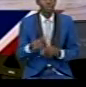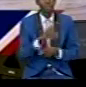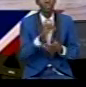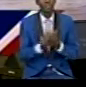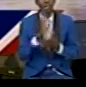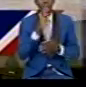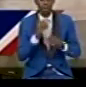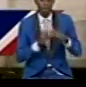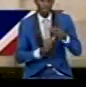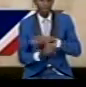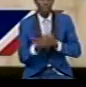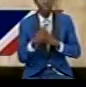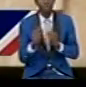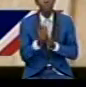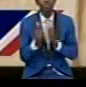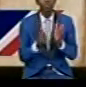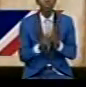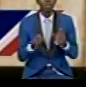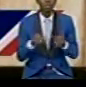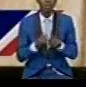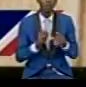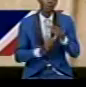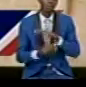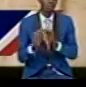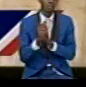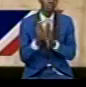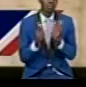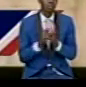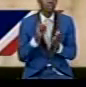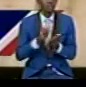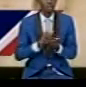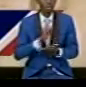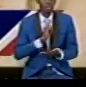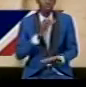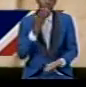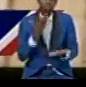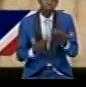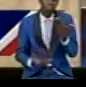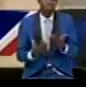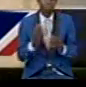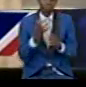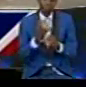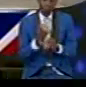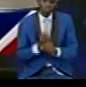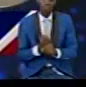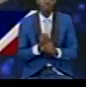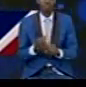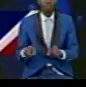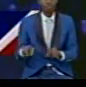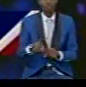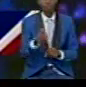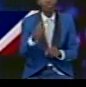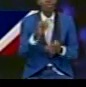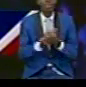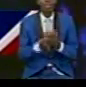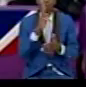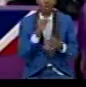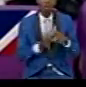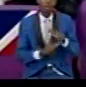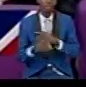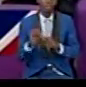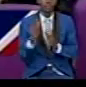the law, as under the law, that I might gain them that are under the law.